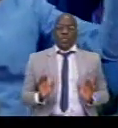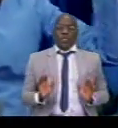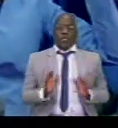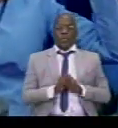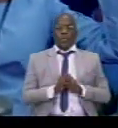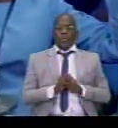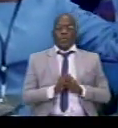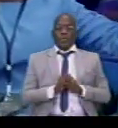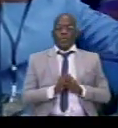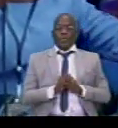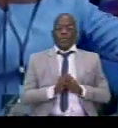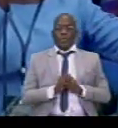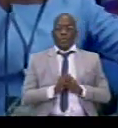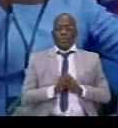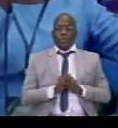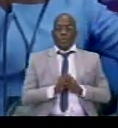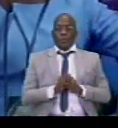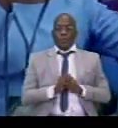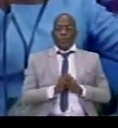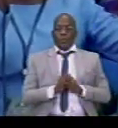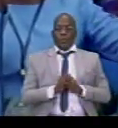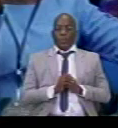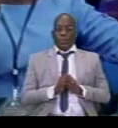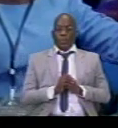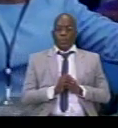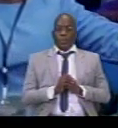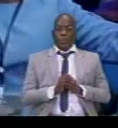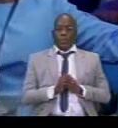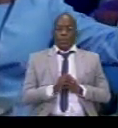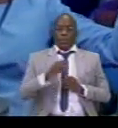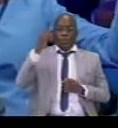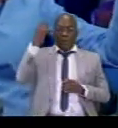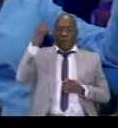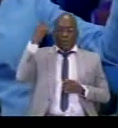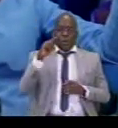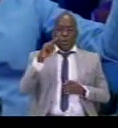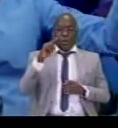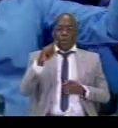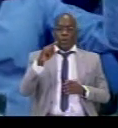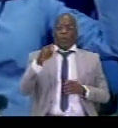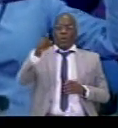Why not lift your hands? For God is our God.